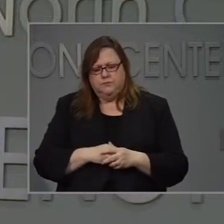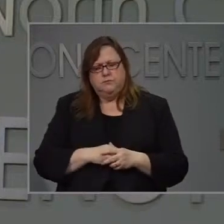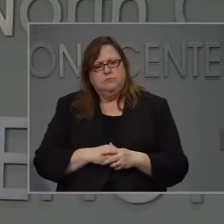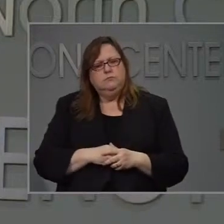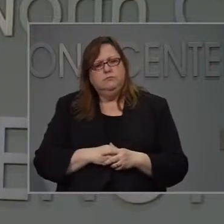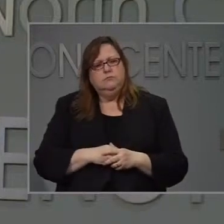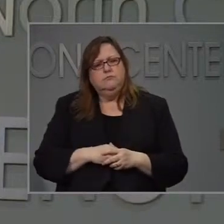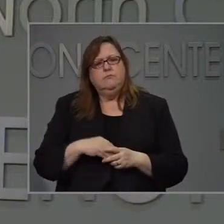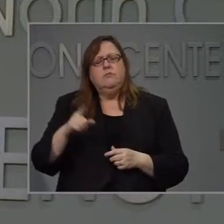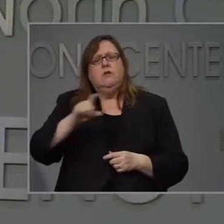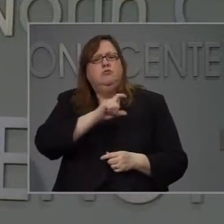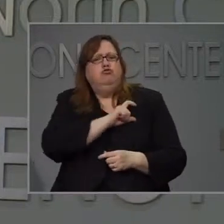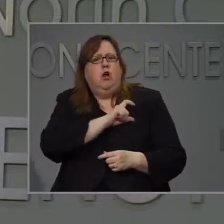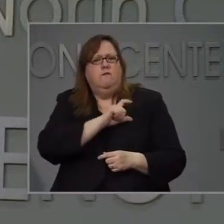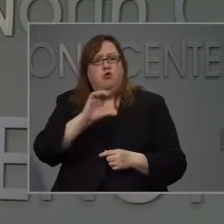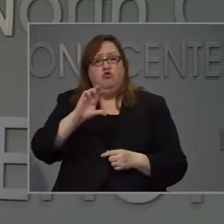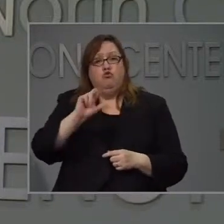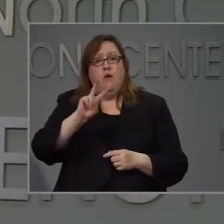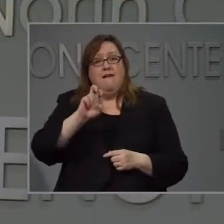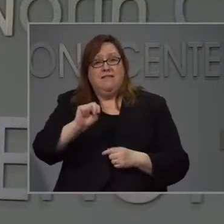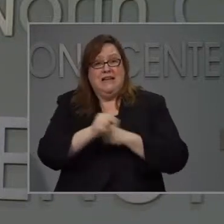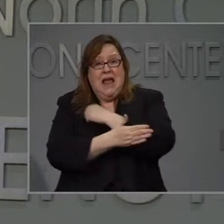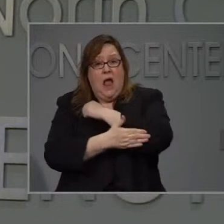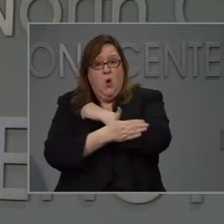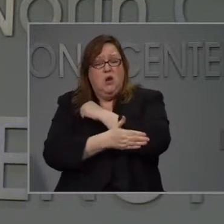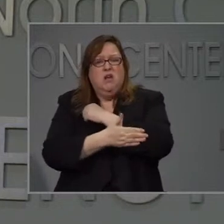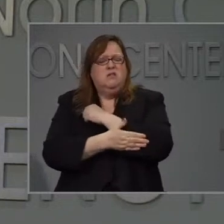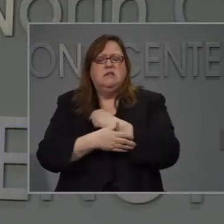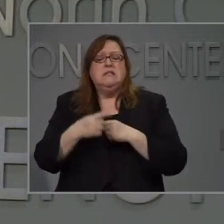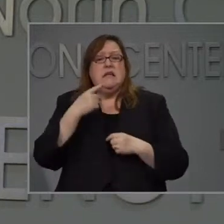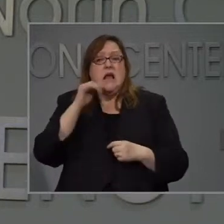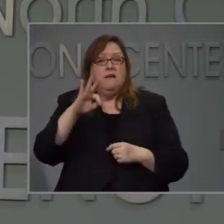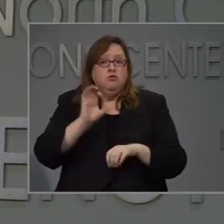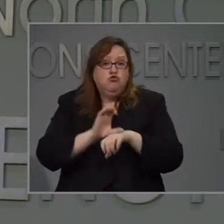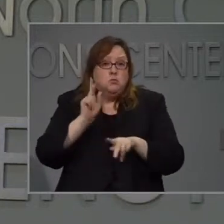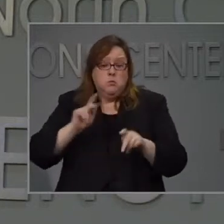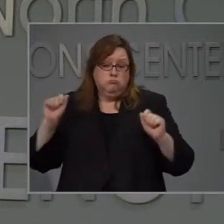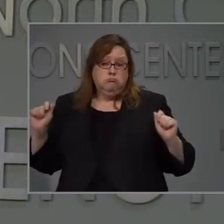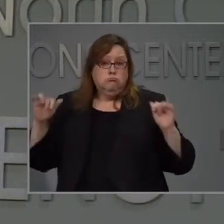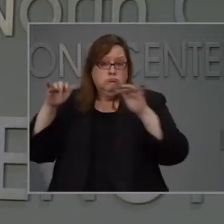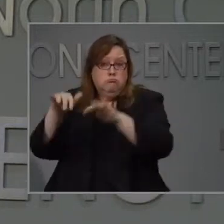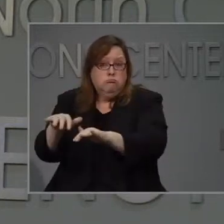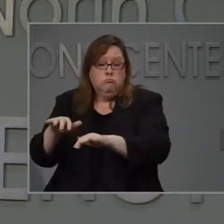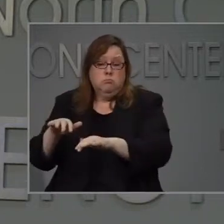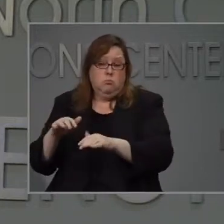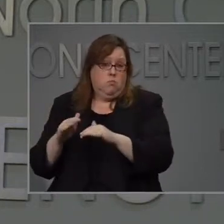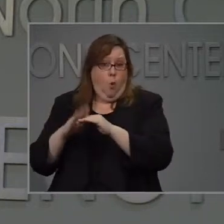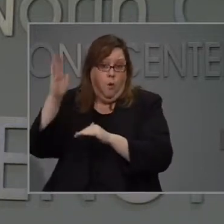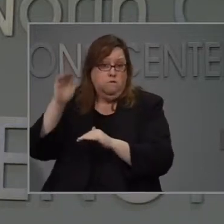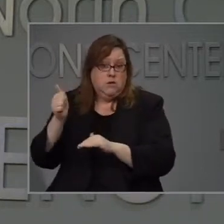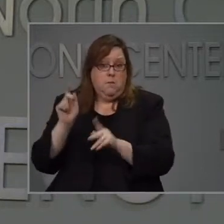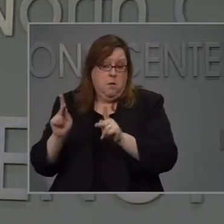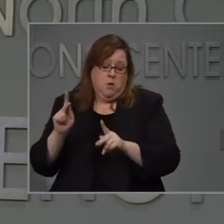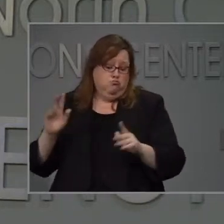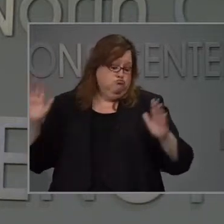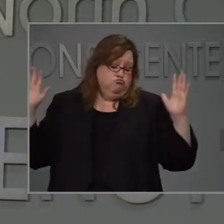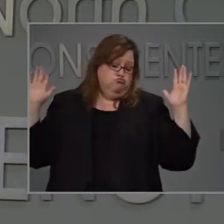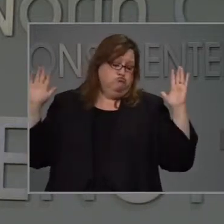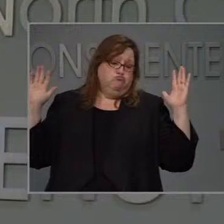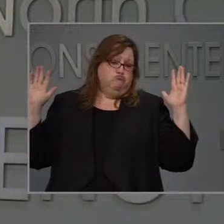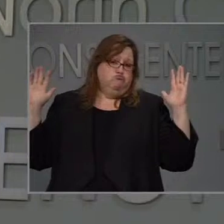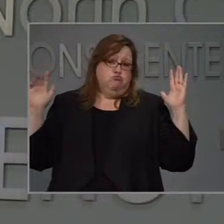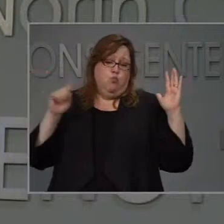has said he will not take action against churchgoers who are worshiping with 10 or more people for their